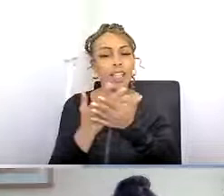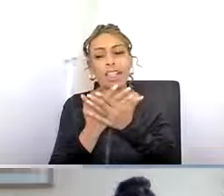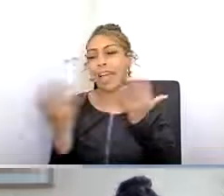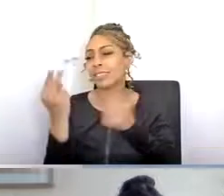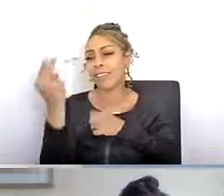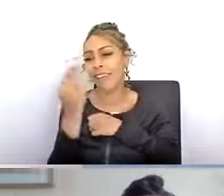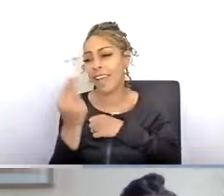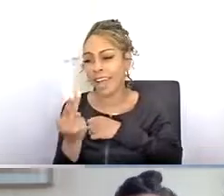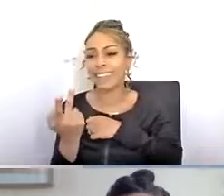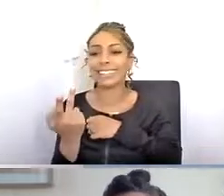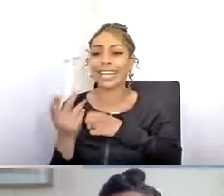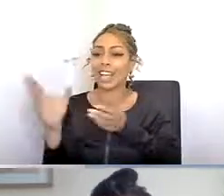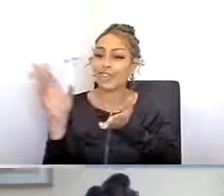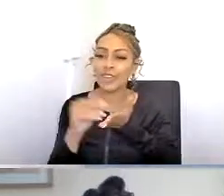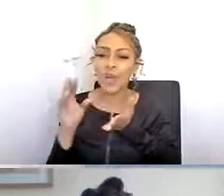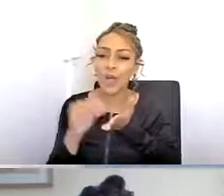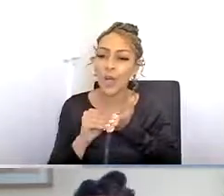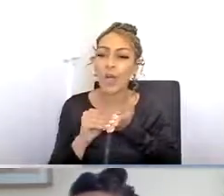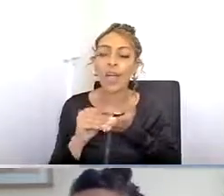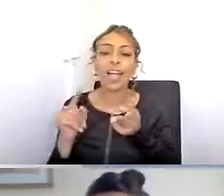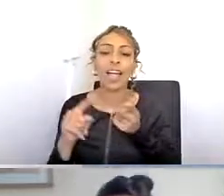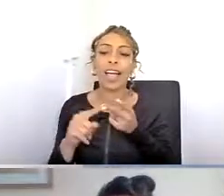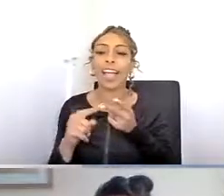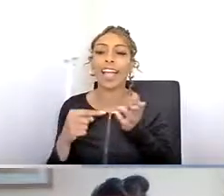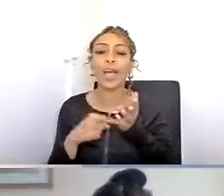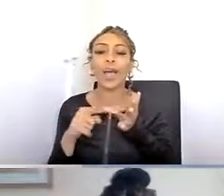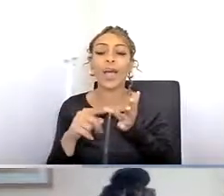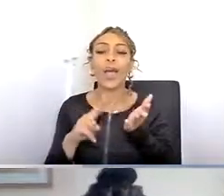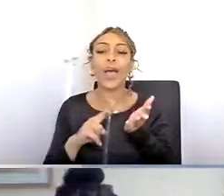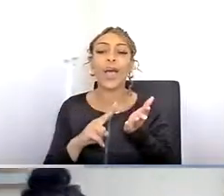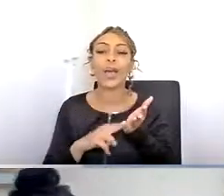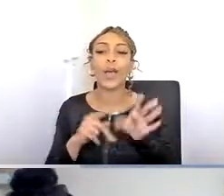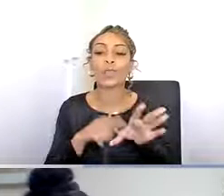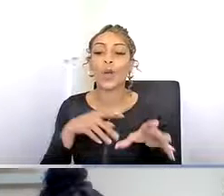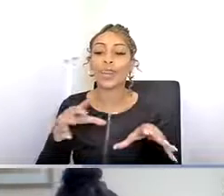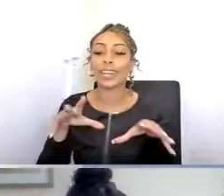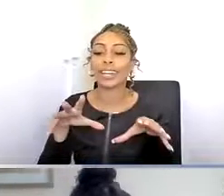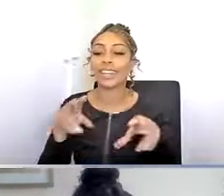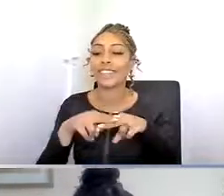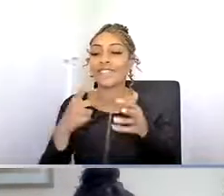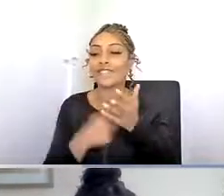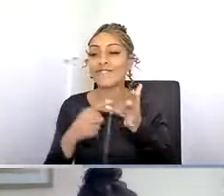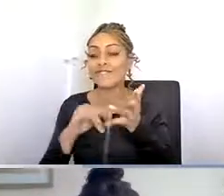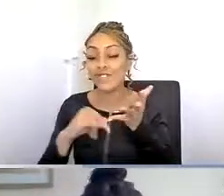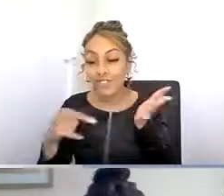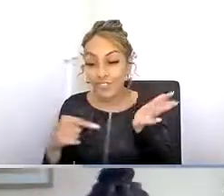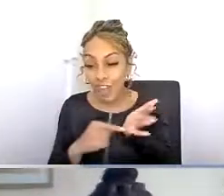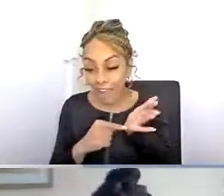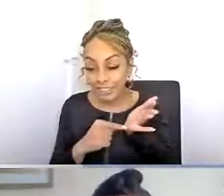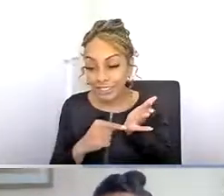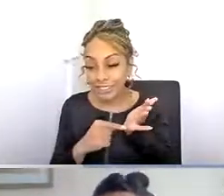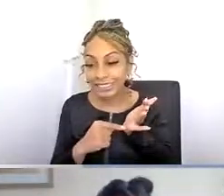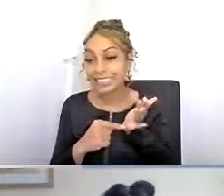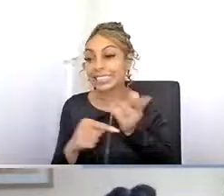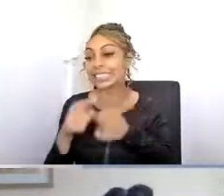artists, recordings that we borrowed, Terry Frost, talking about, I think we used a clip of